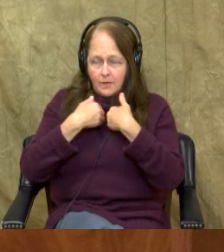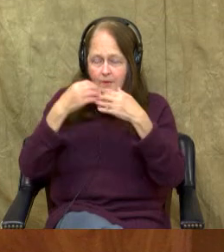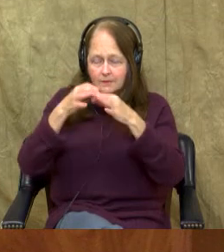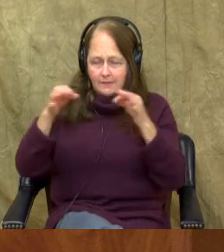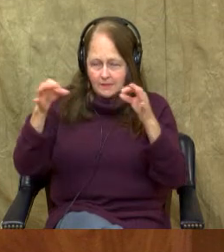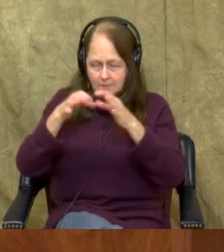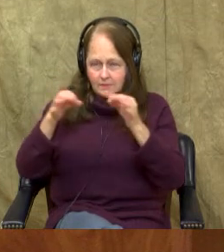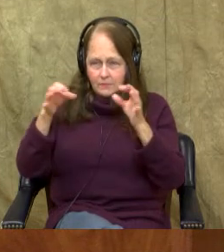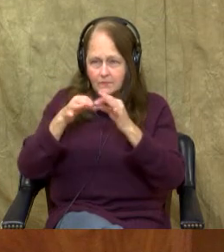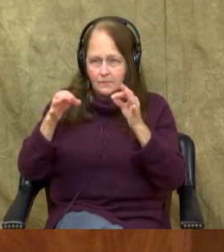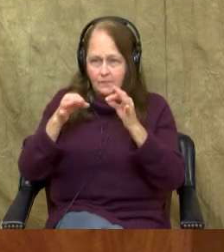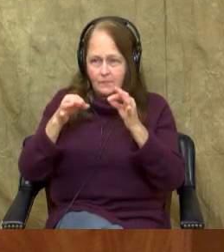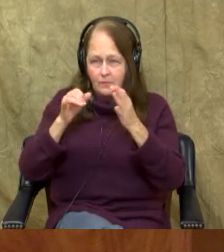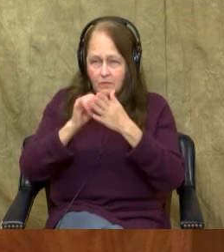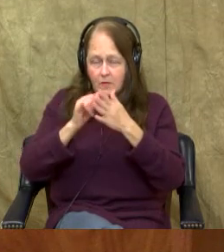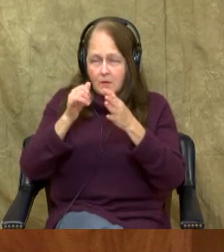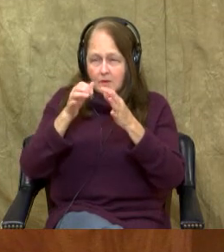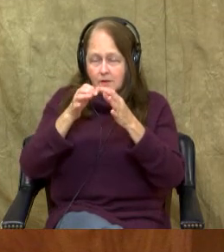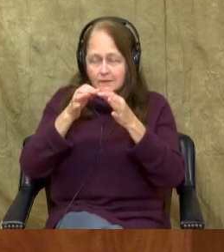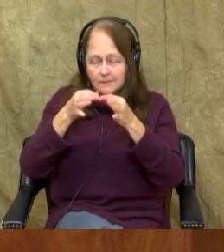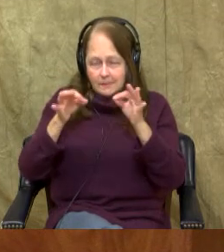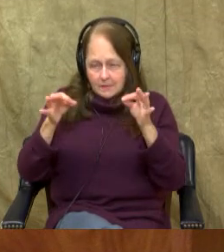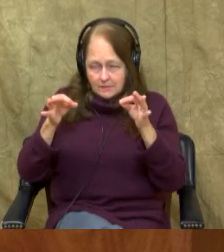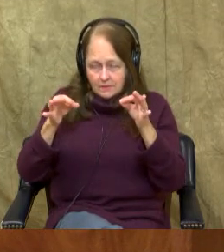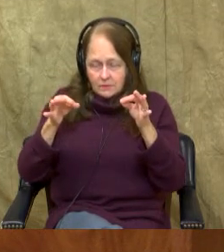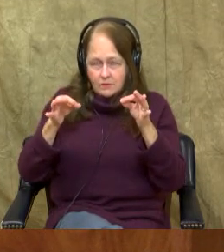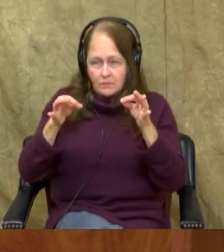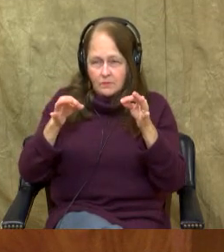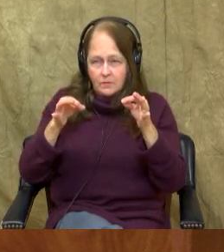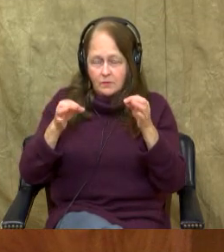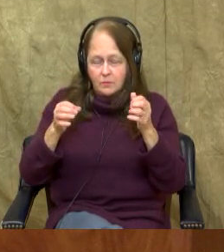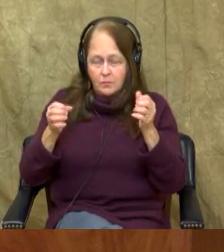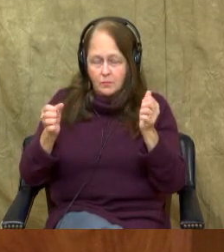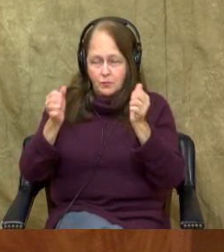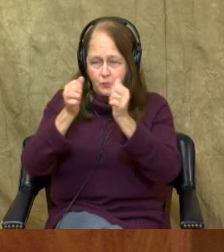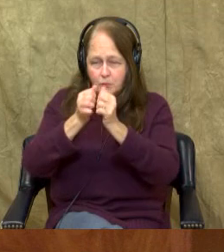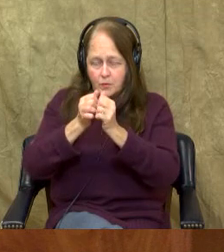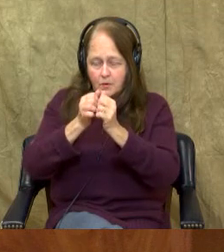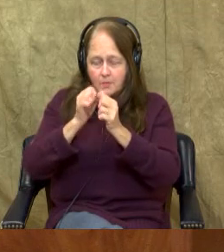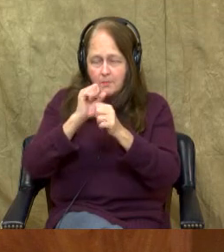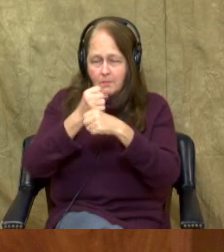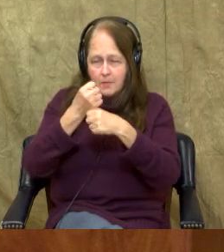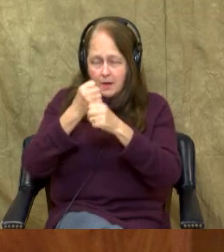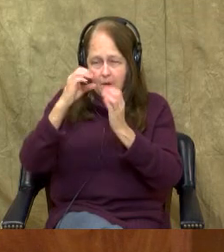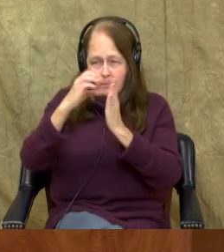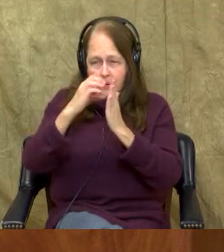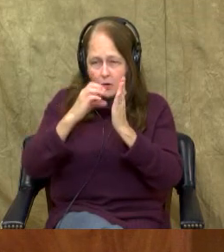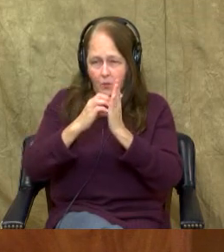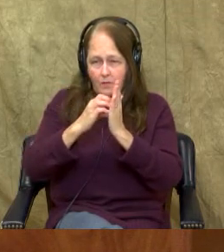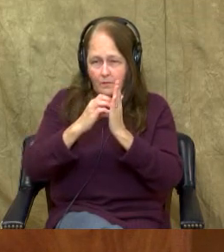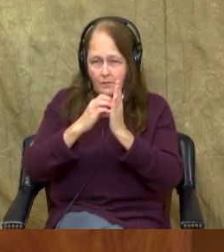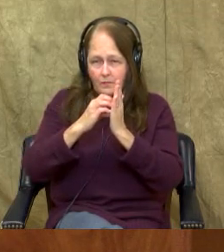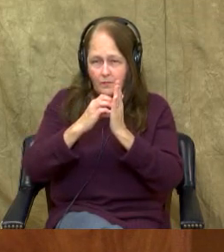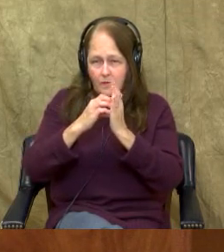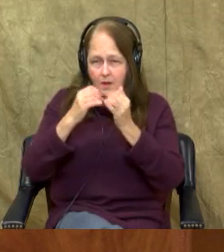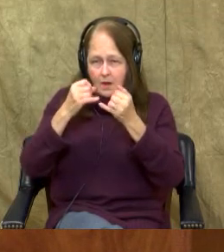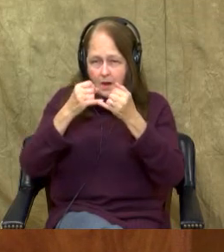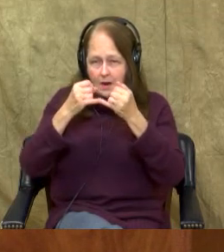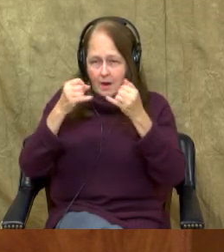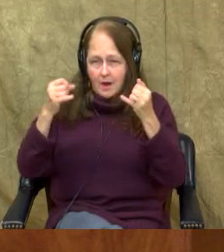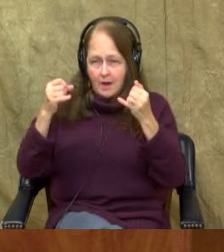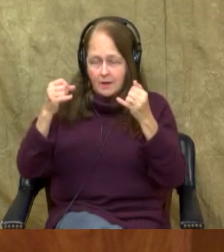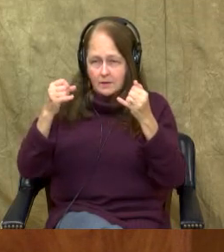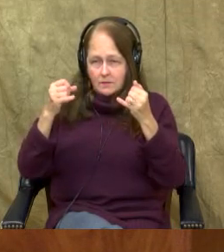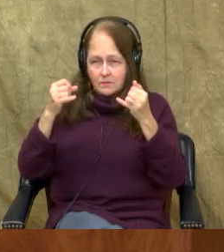sentences. Those sentences are formed or put together to form that paragraph. Now, lines are similar to